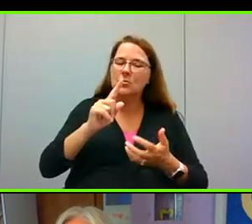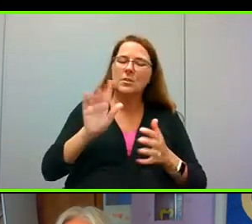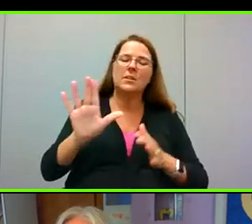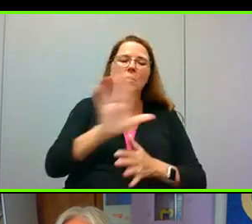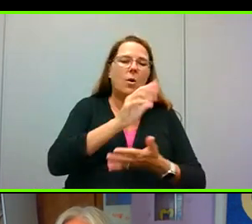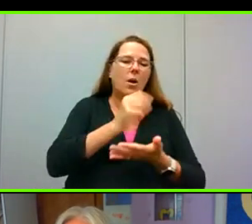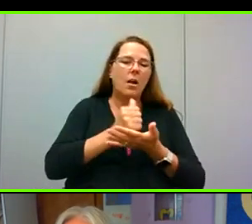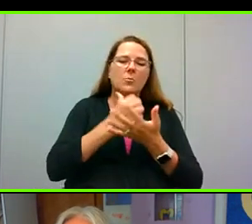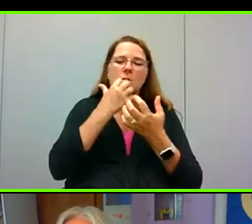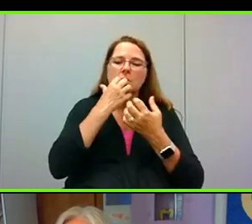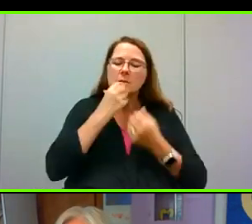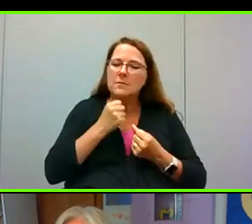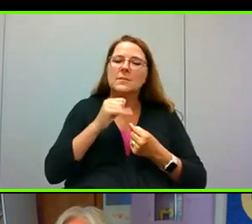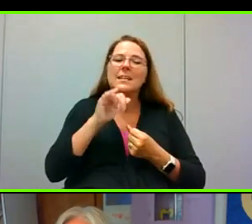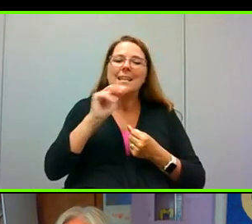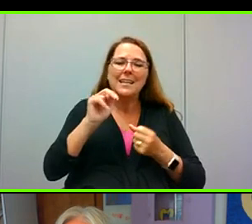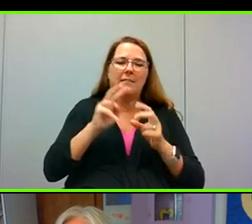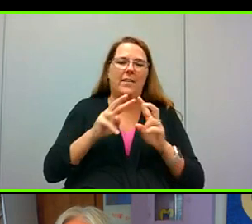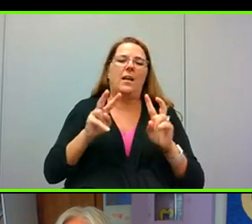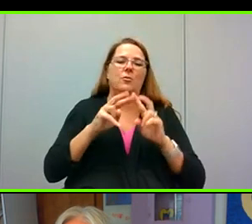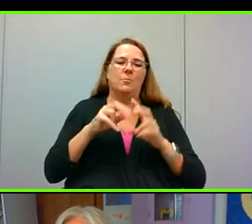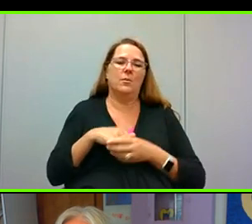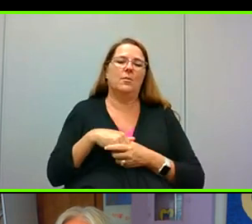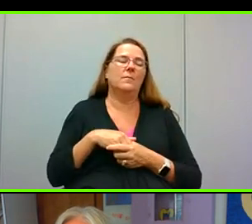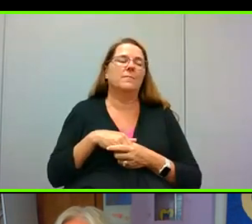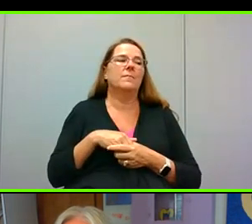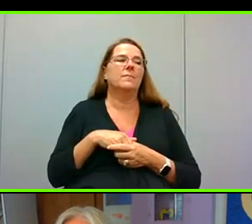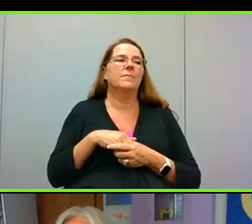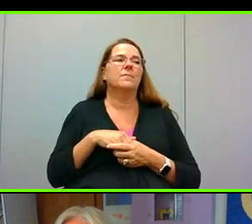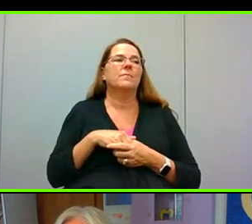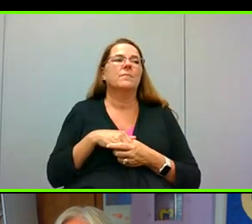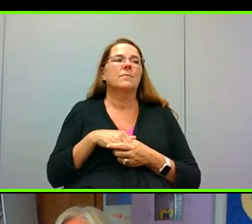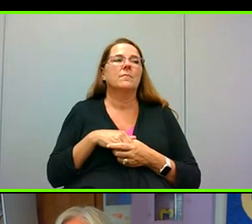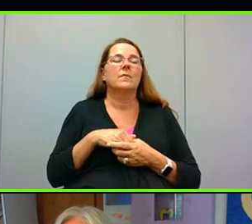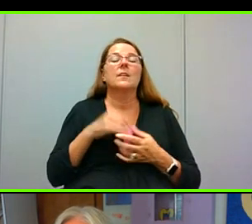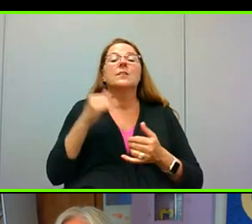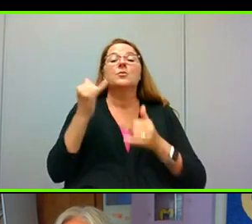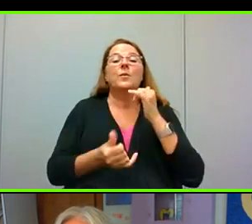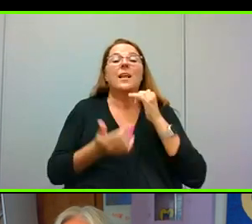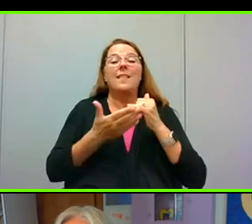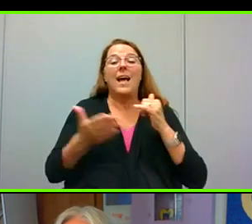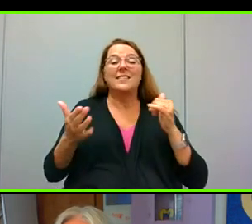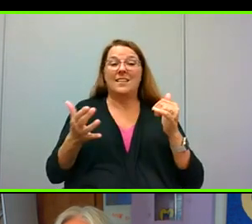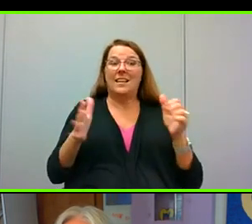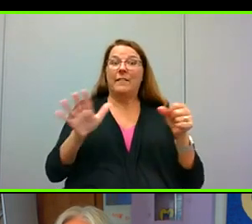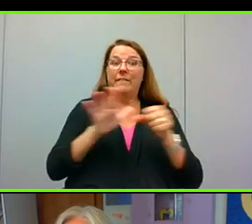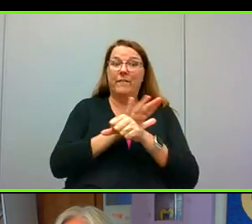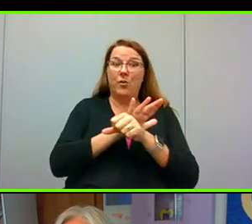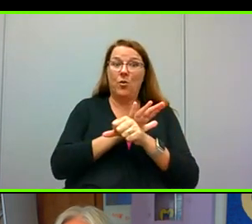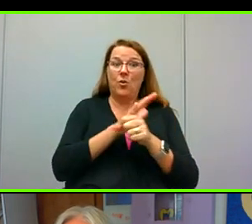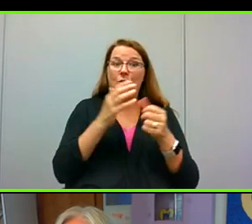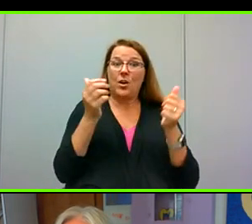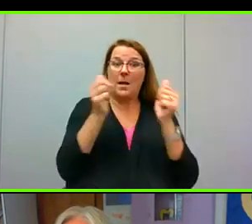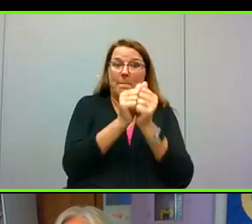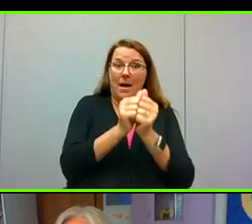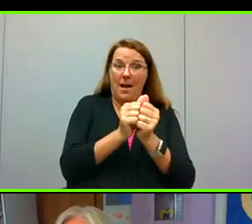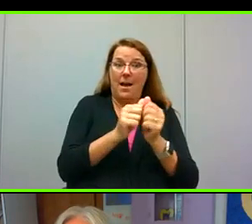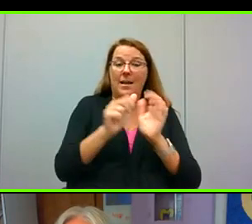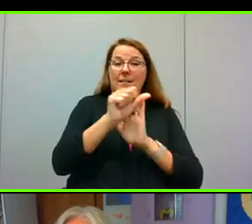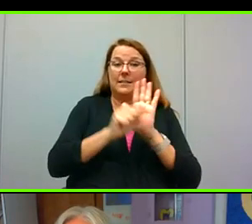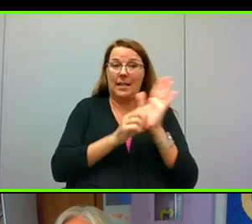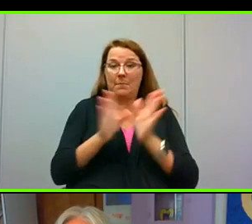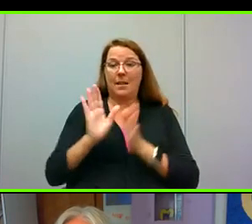invaluable. So the last thing I will tell you about the status of the full combined state plan is whereas our section